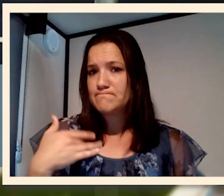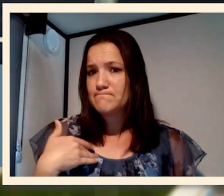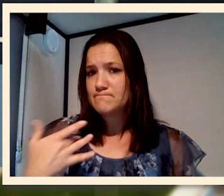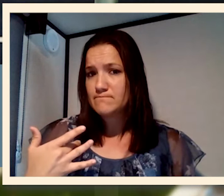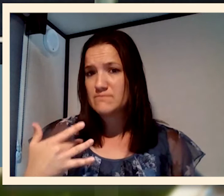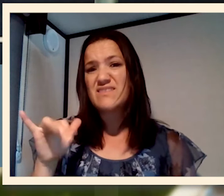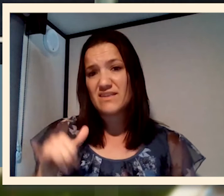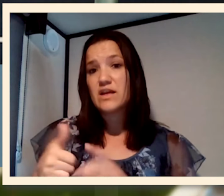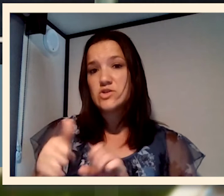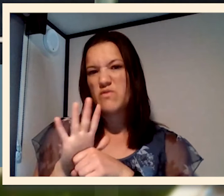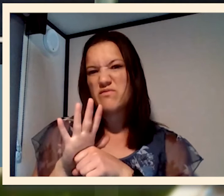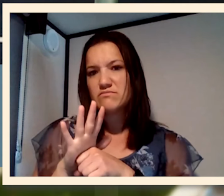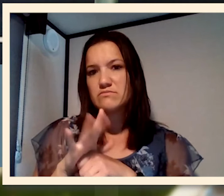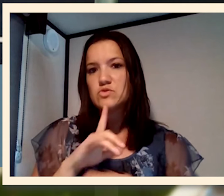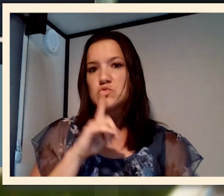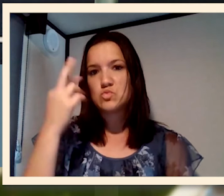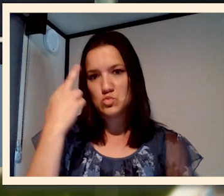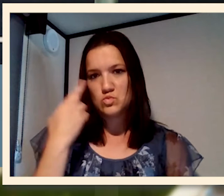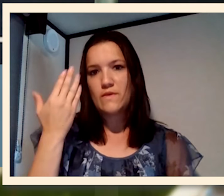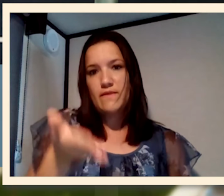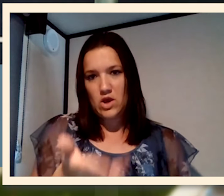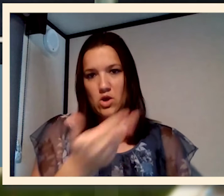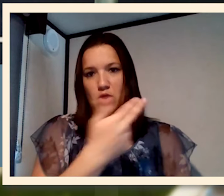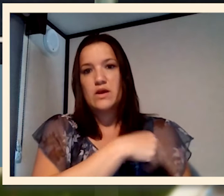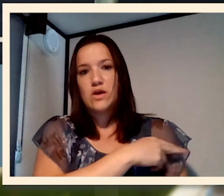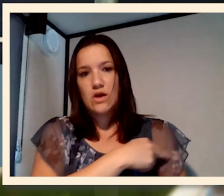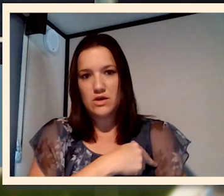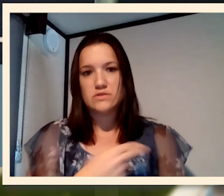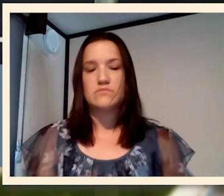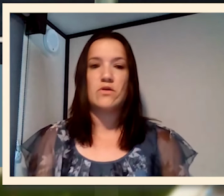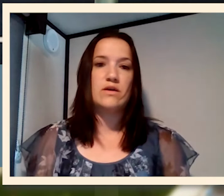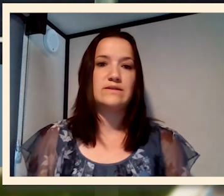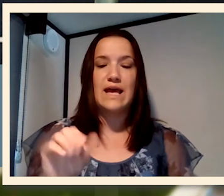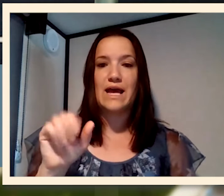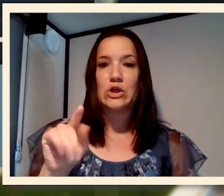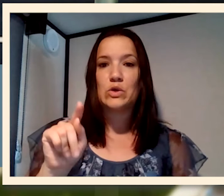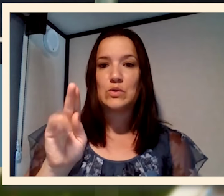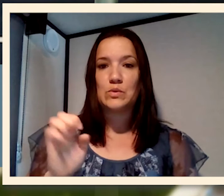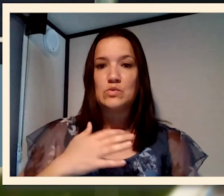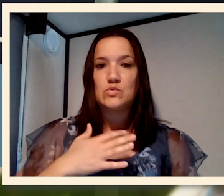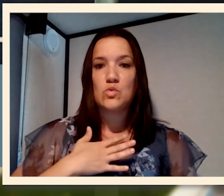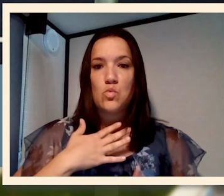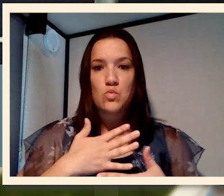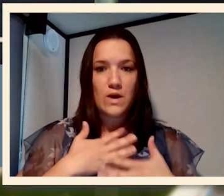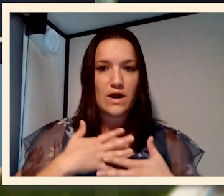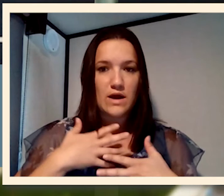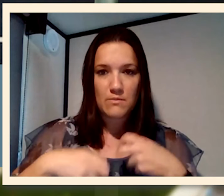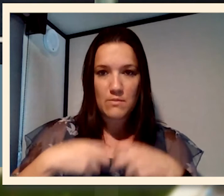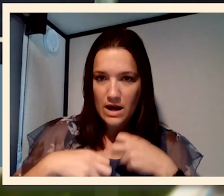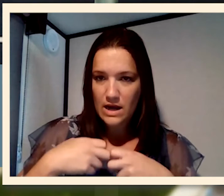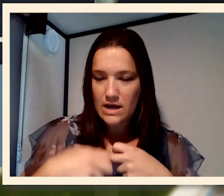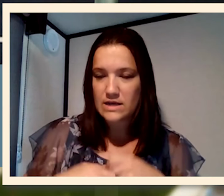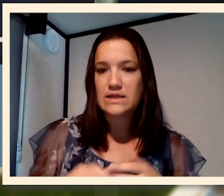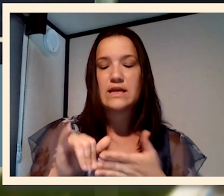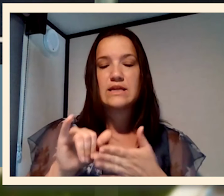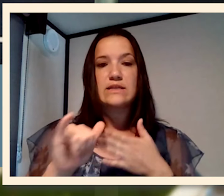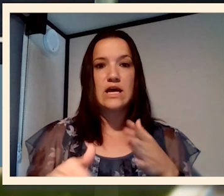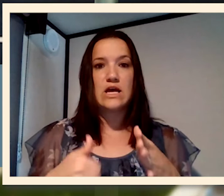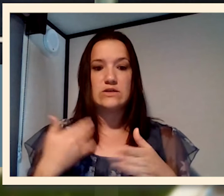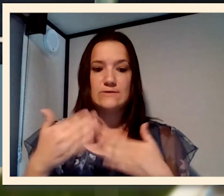The other 30%, it is COVID. That's their primary diagnosis. They're experiencing an acute